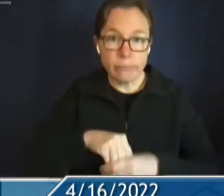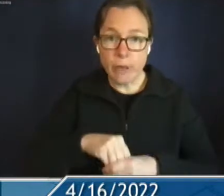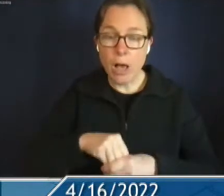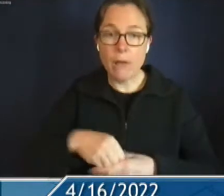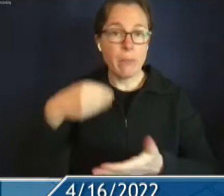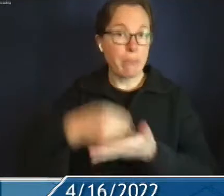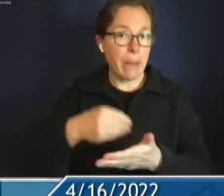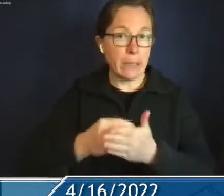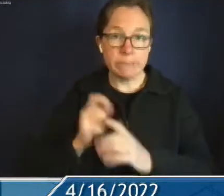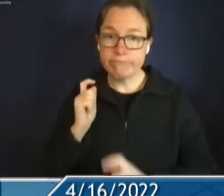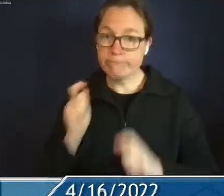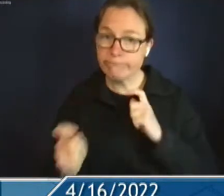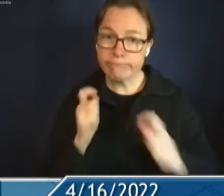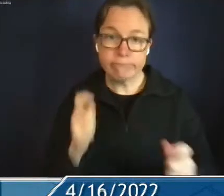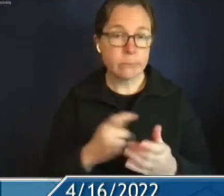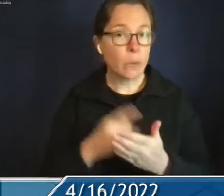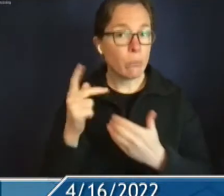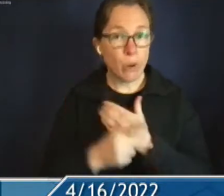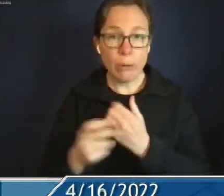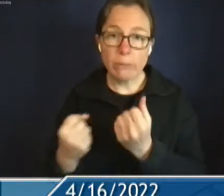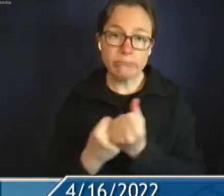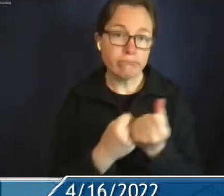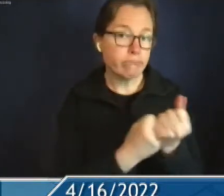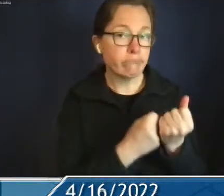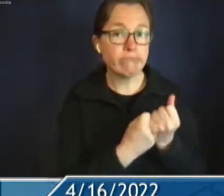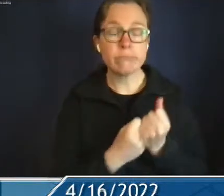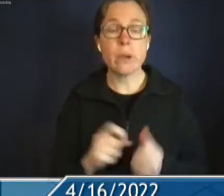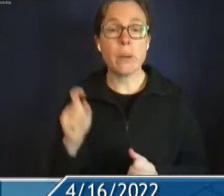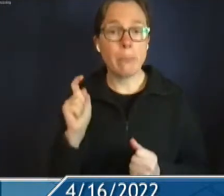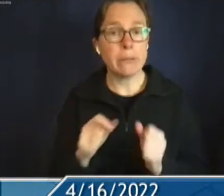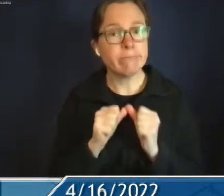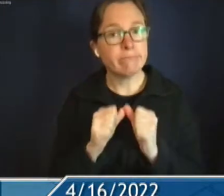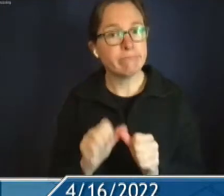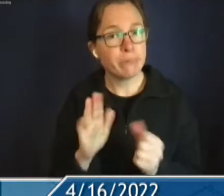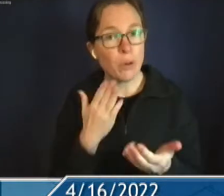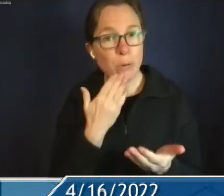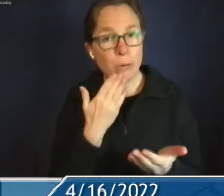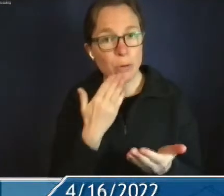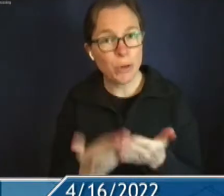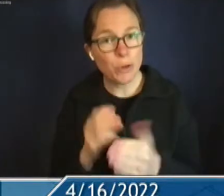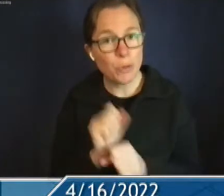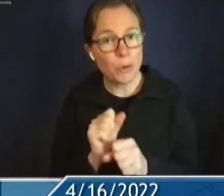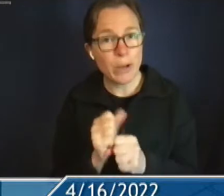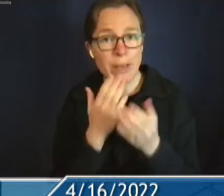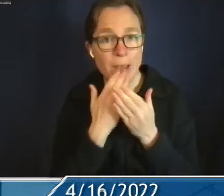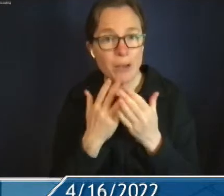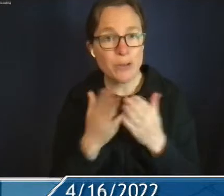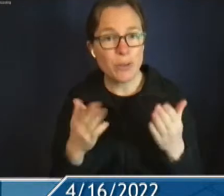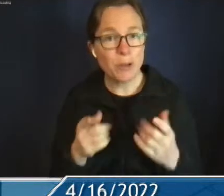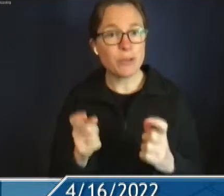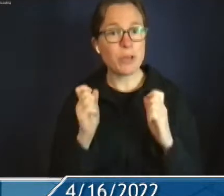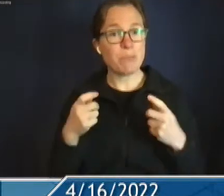deck, all programs on deck. So continue your good work, and thank you very much for allowing me to speak.